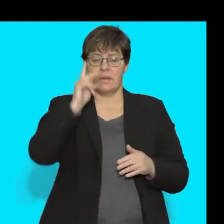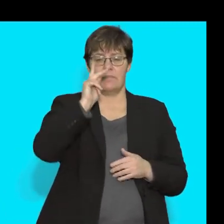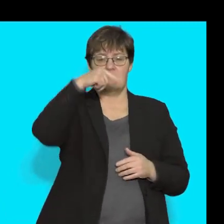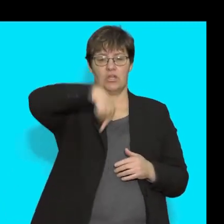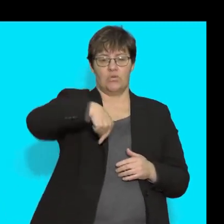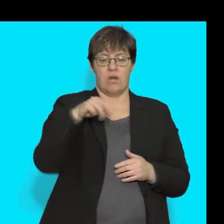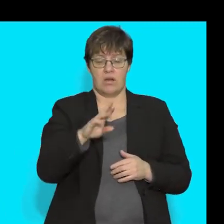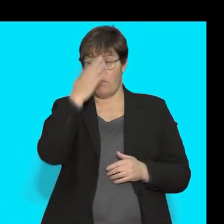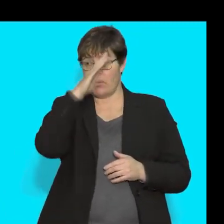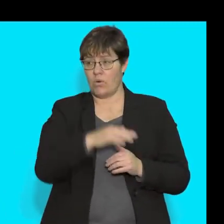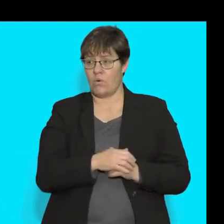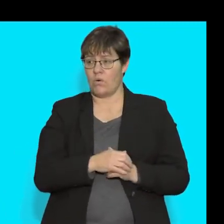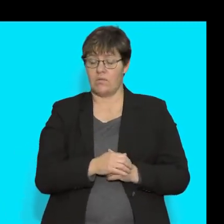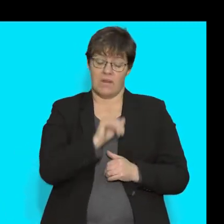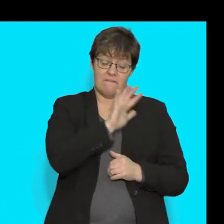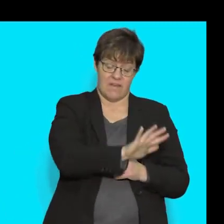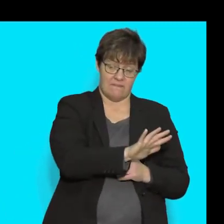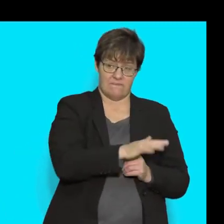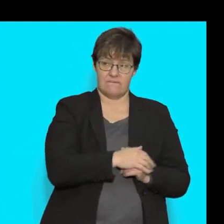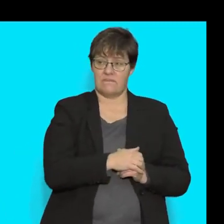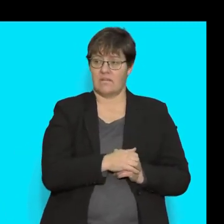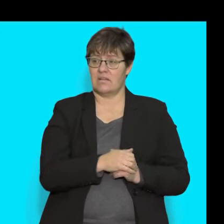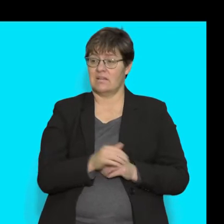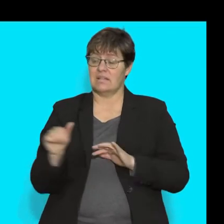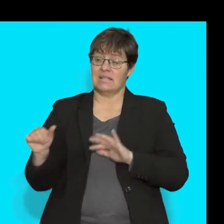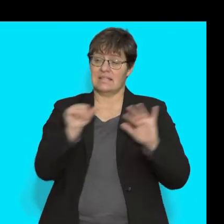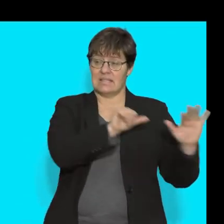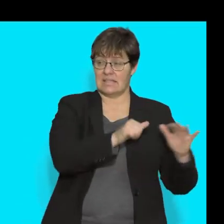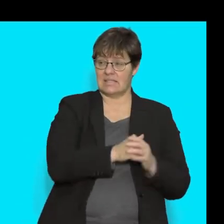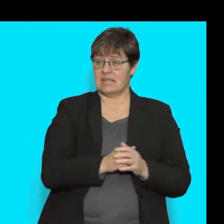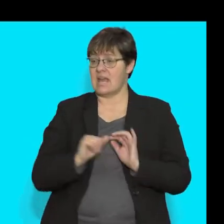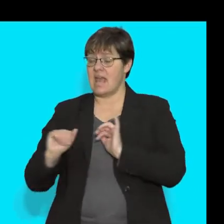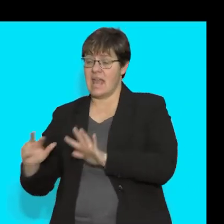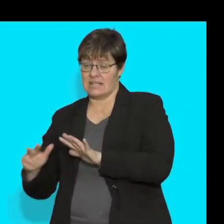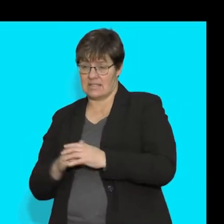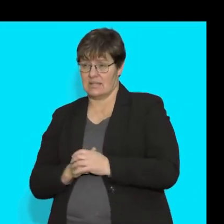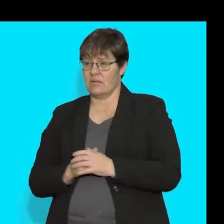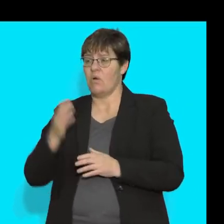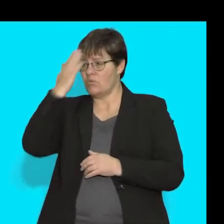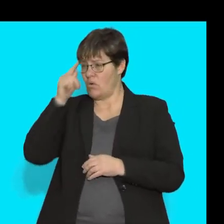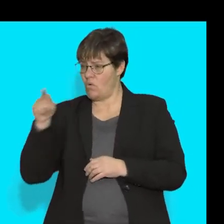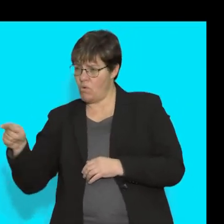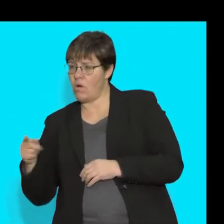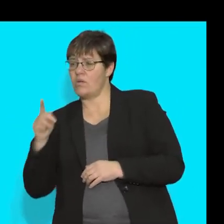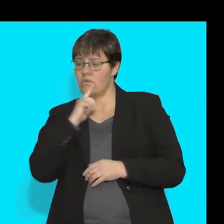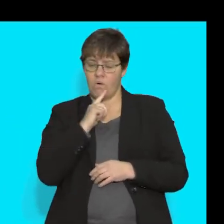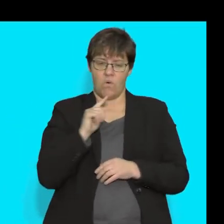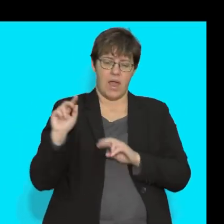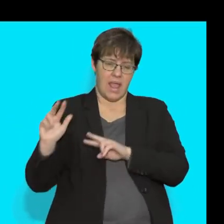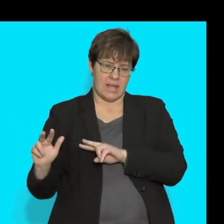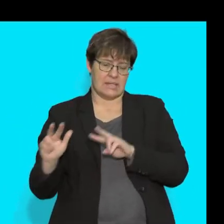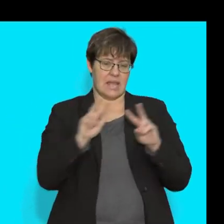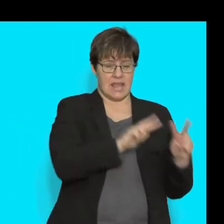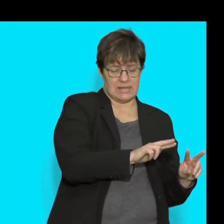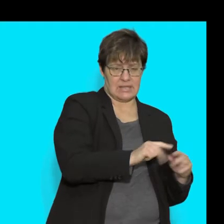of PQR. As soon as I know that this is 5, and that is 6, and that is 8, I can